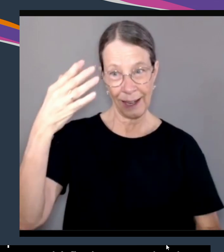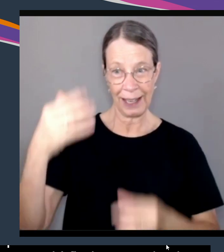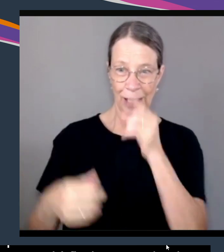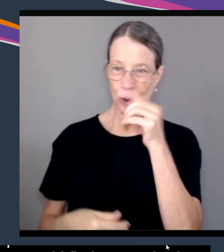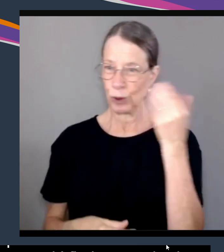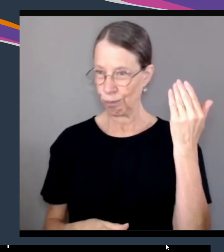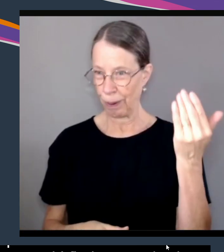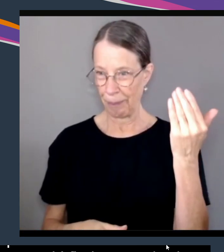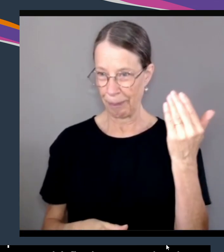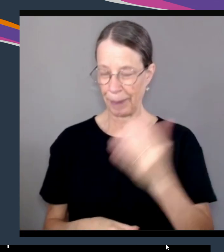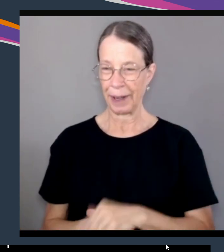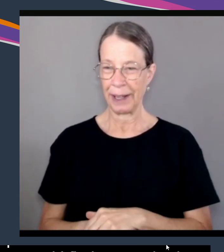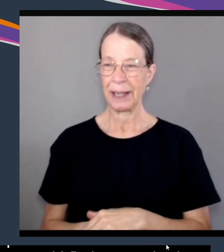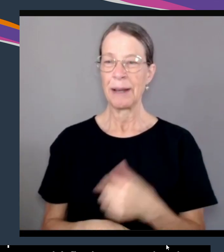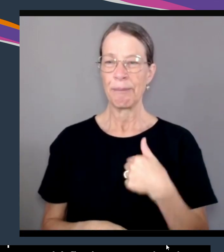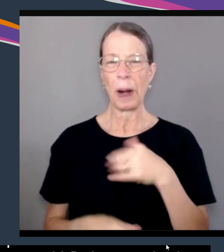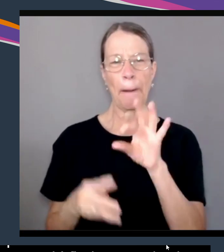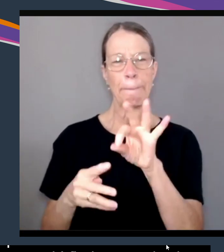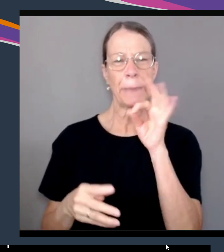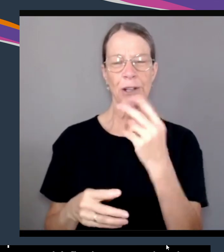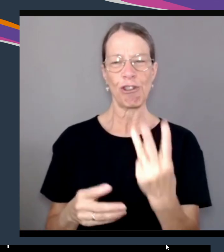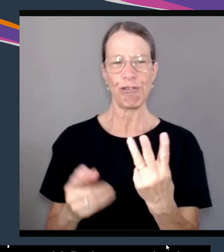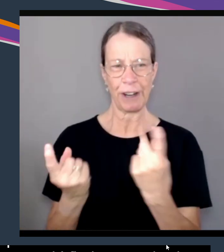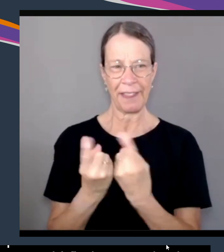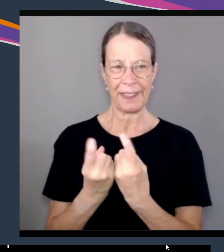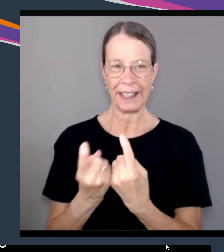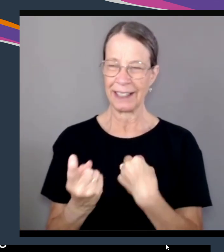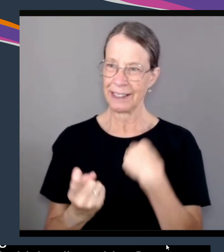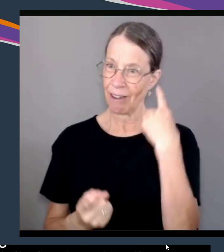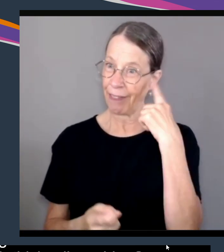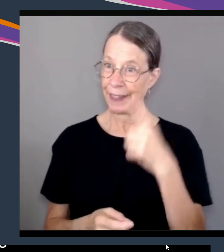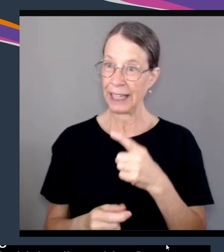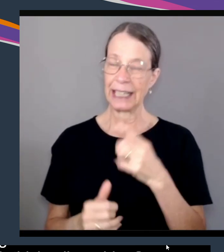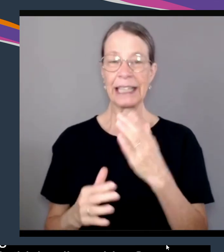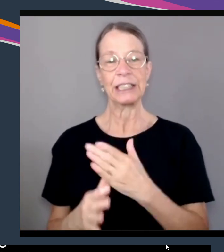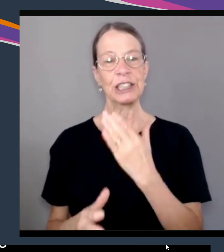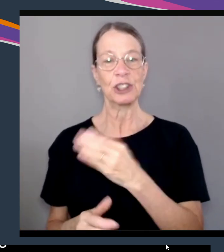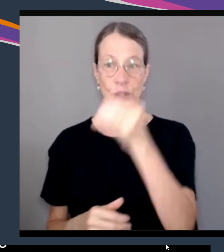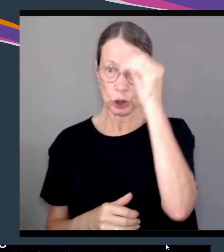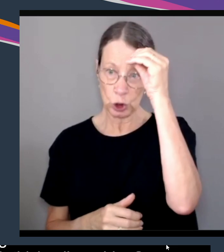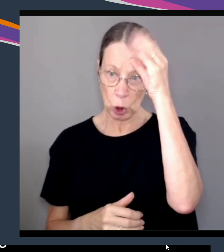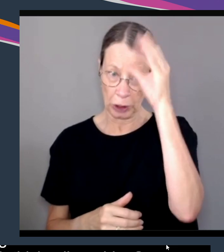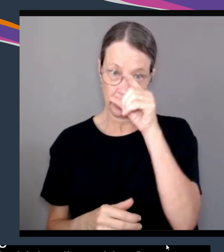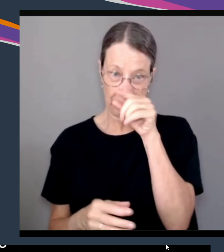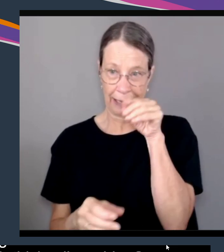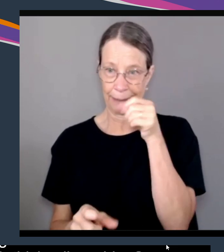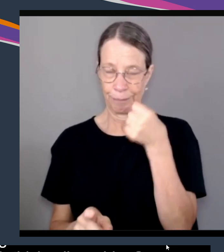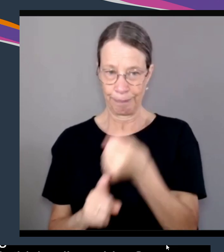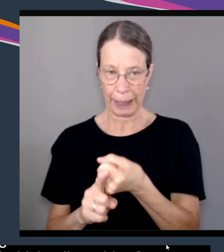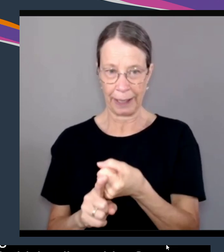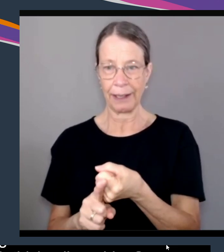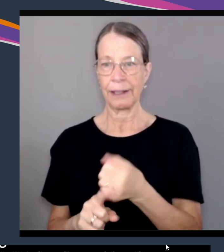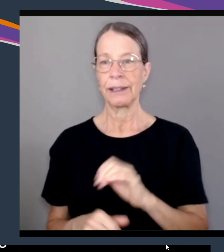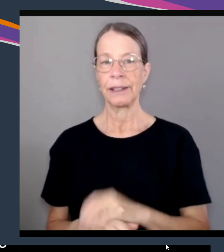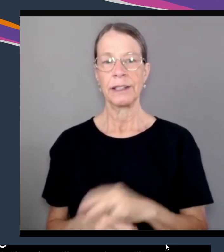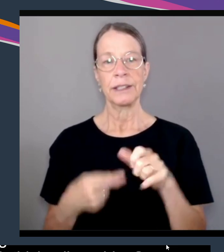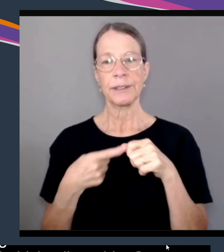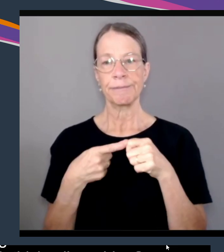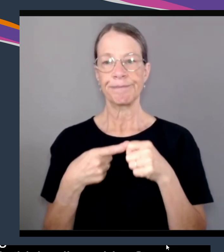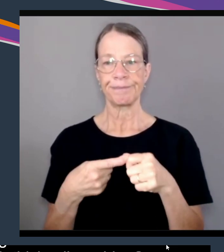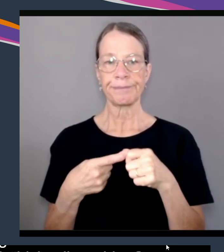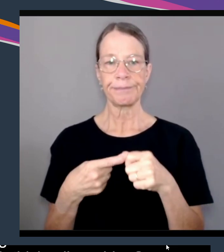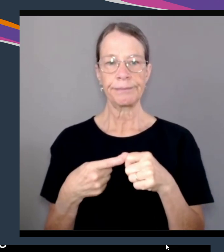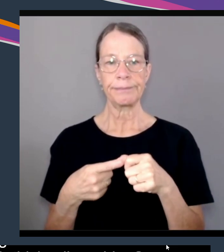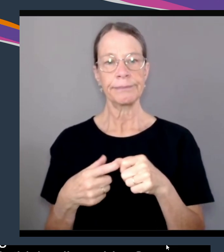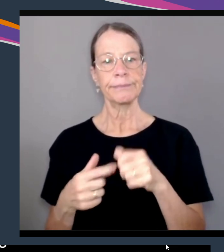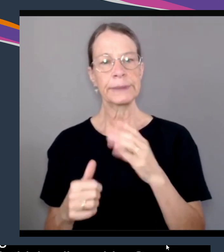things, three contributions that I can see Indigenous knowledge could make. The first is an Indigenous